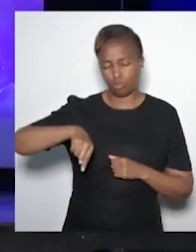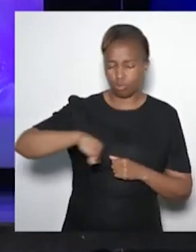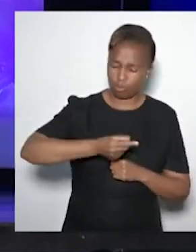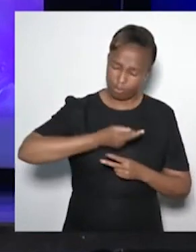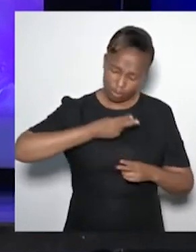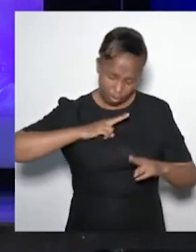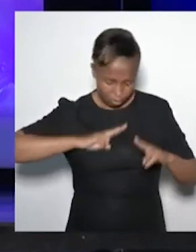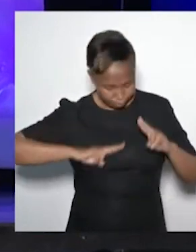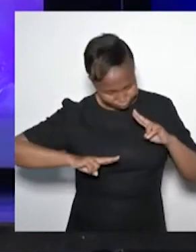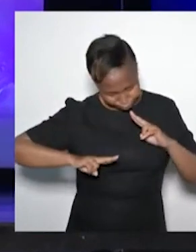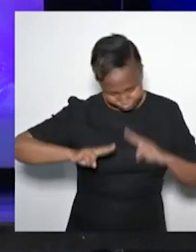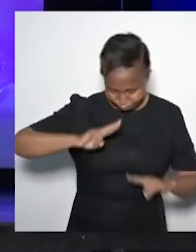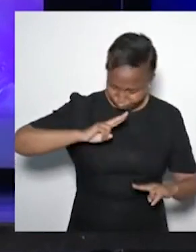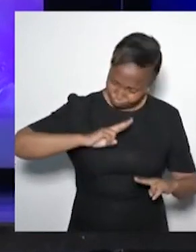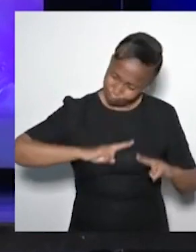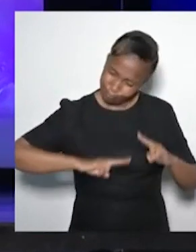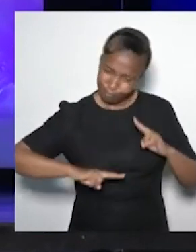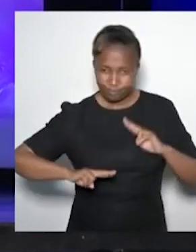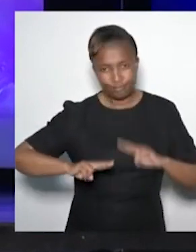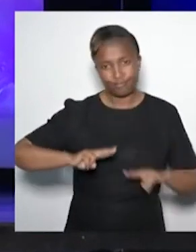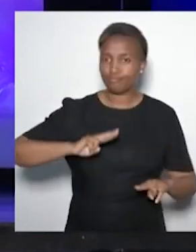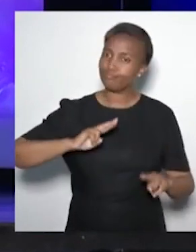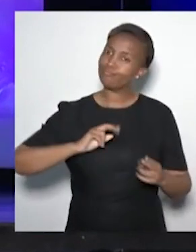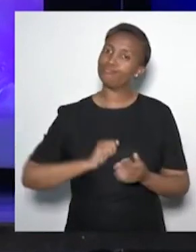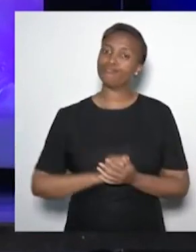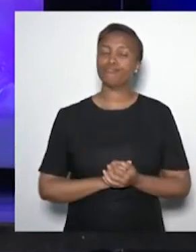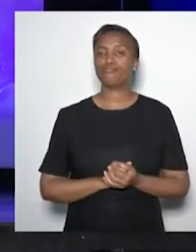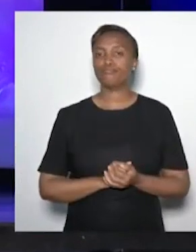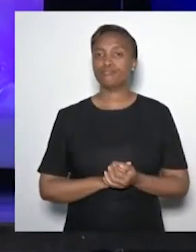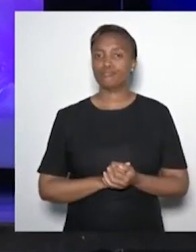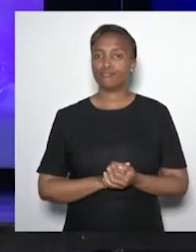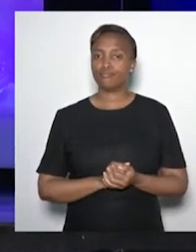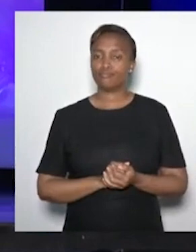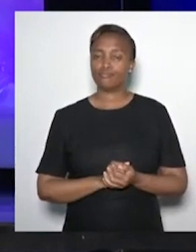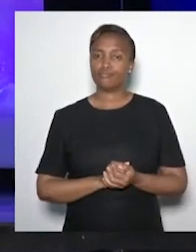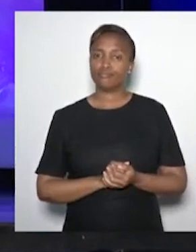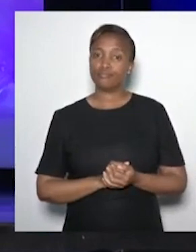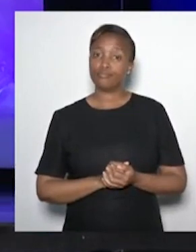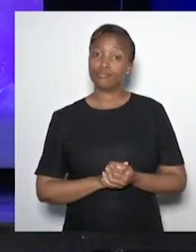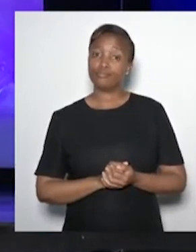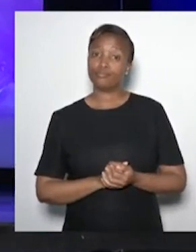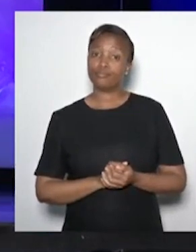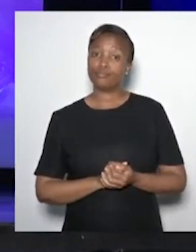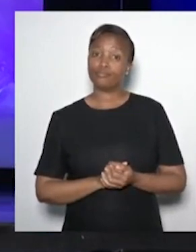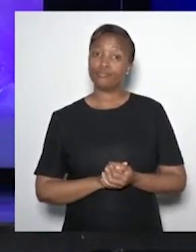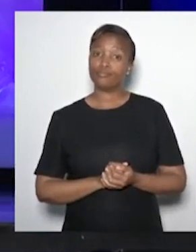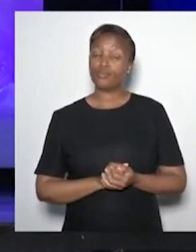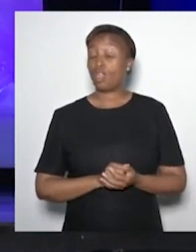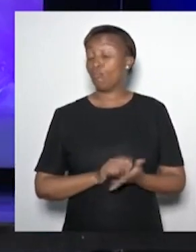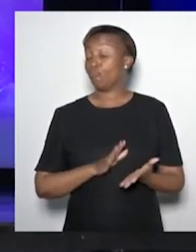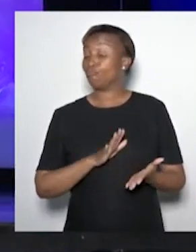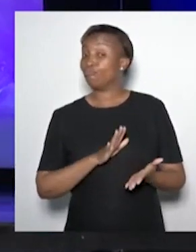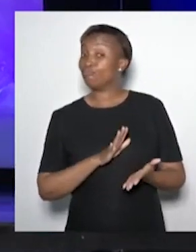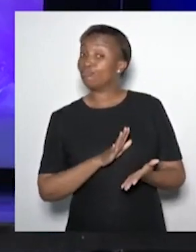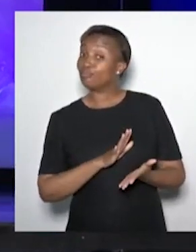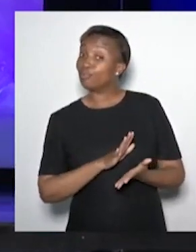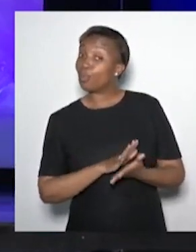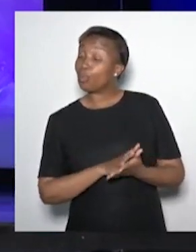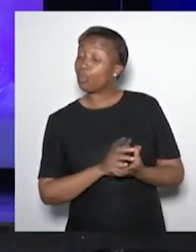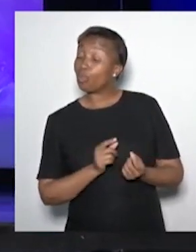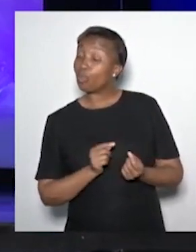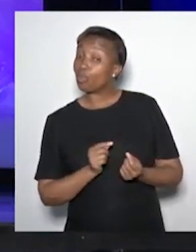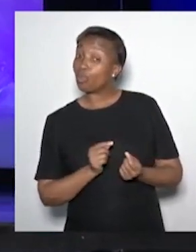humbleness, and meekness, to intelligently